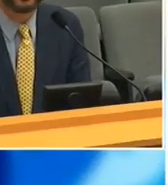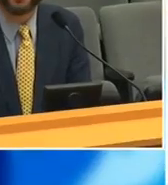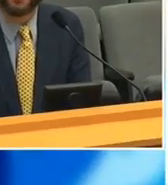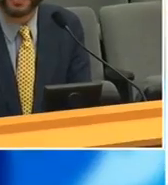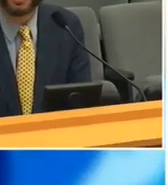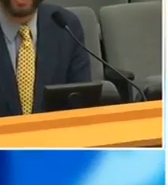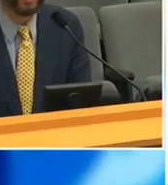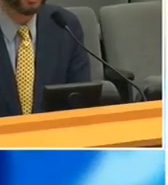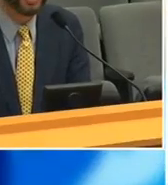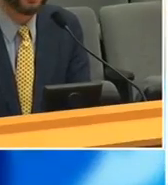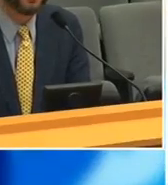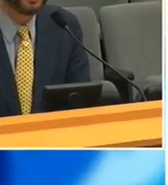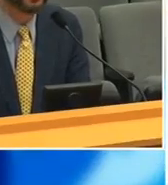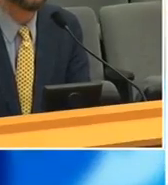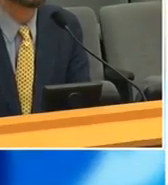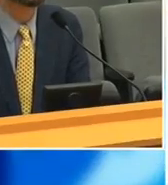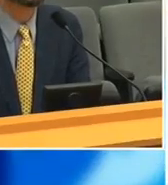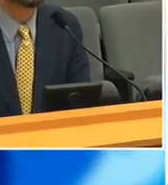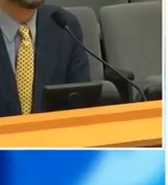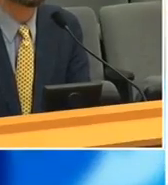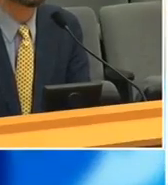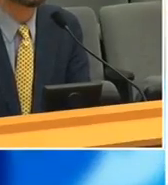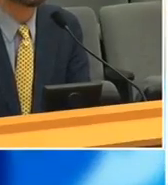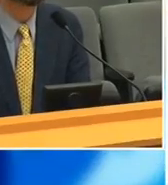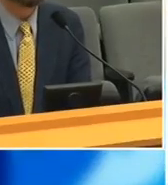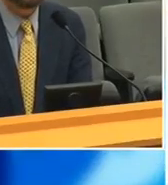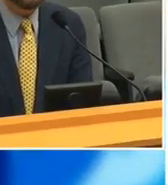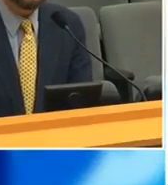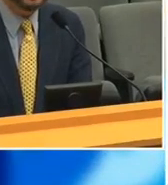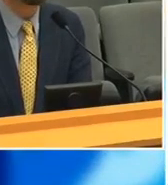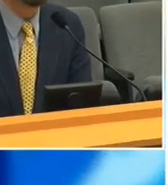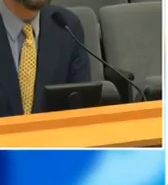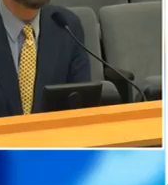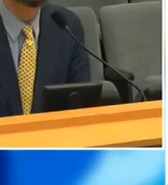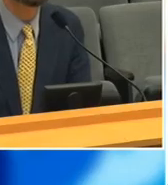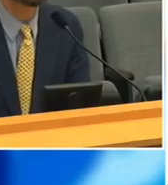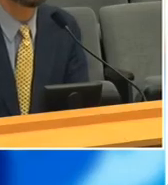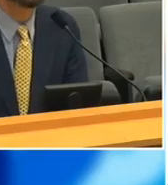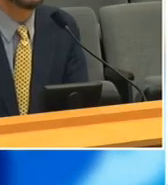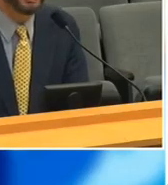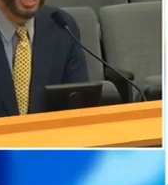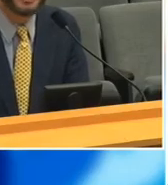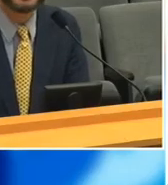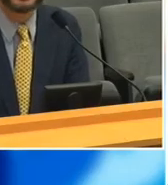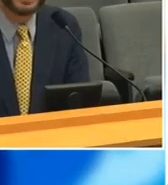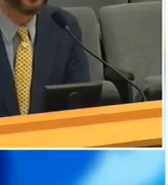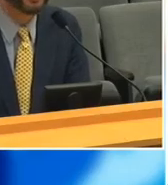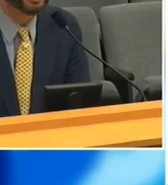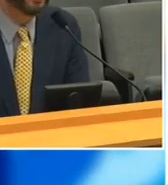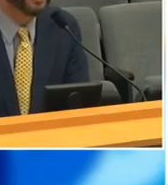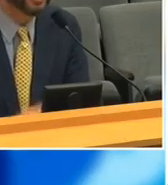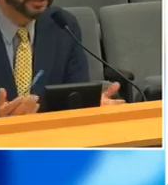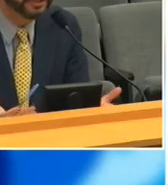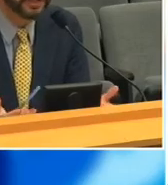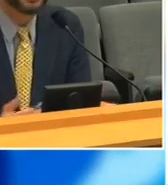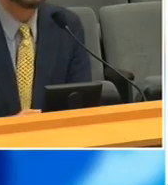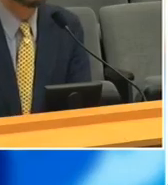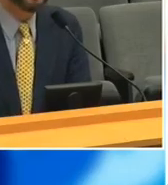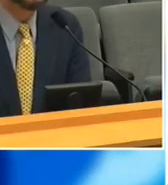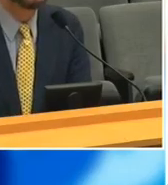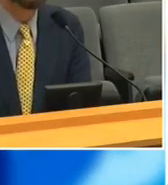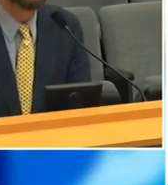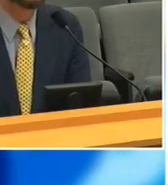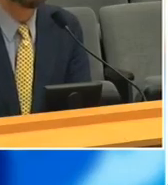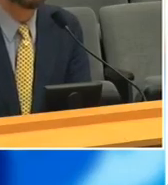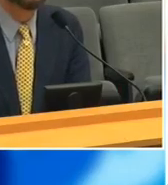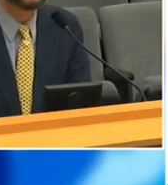including general fund, all general funds, so both restricted and unrestricted. And when we refer to non-labor expenditures, it's